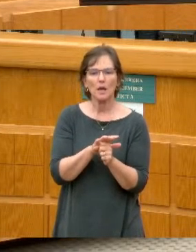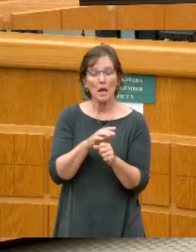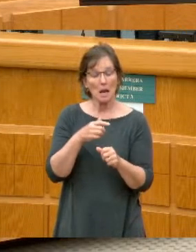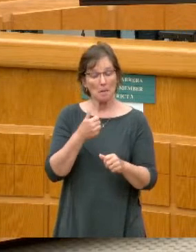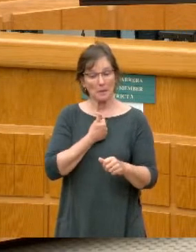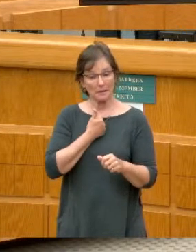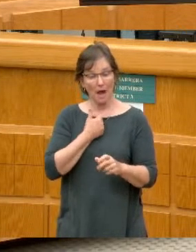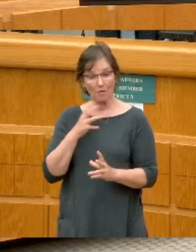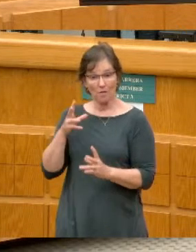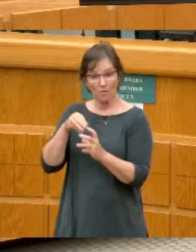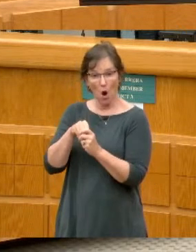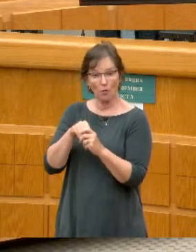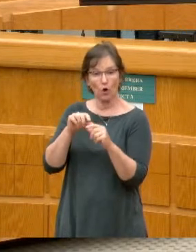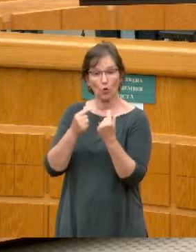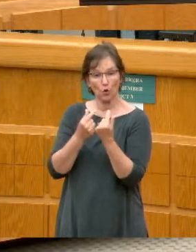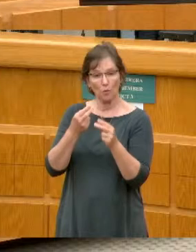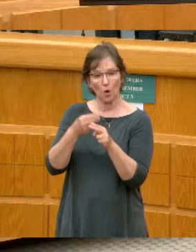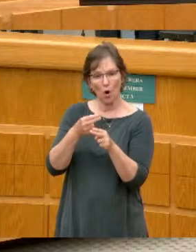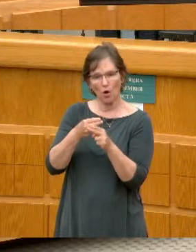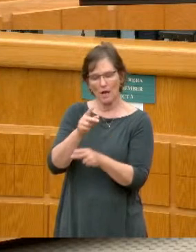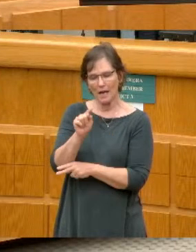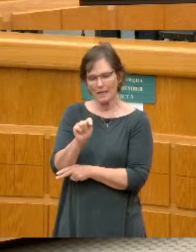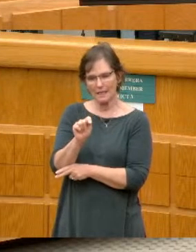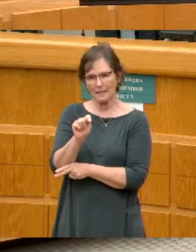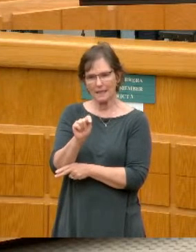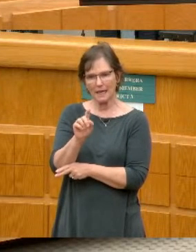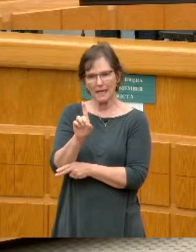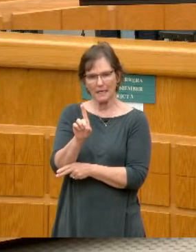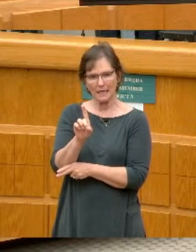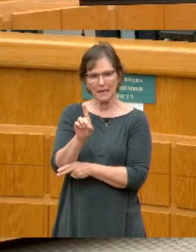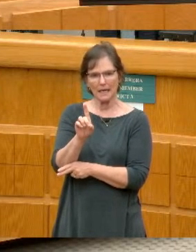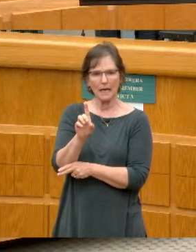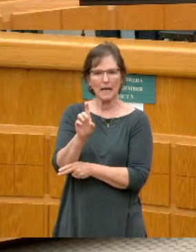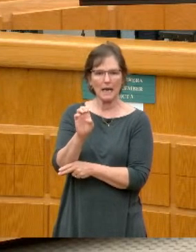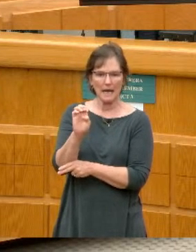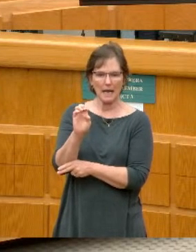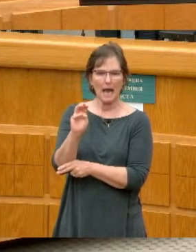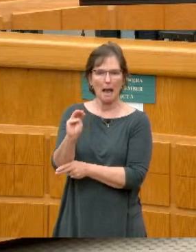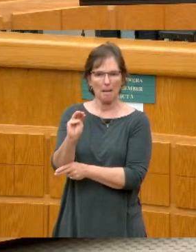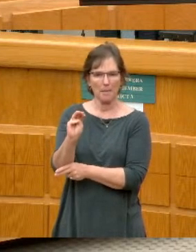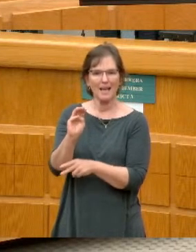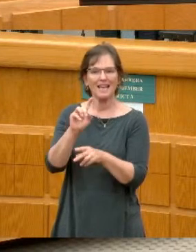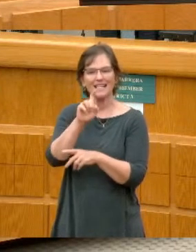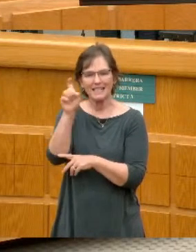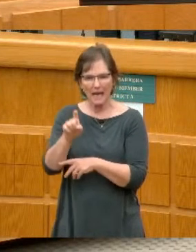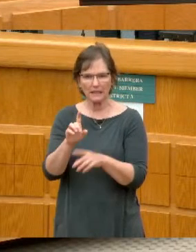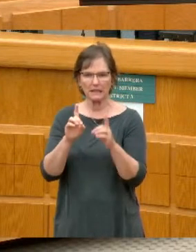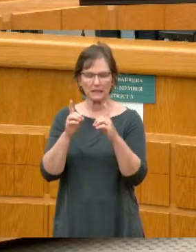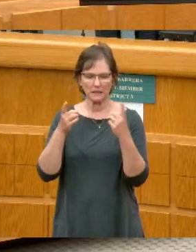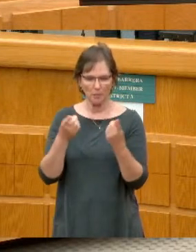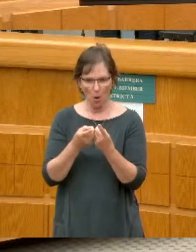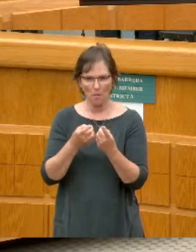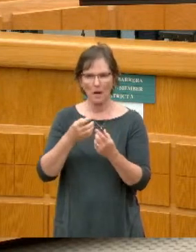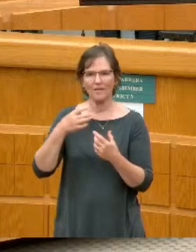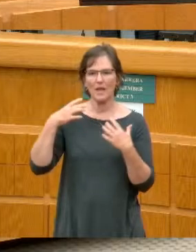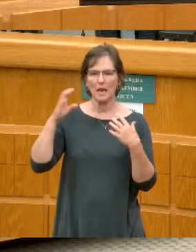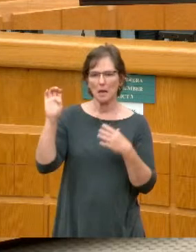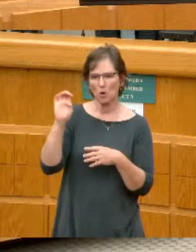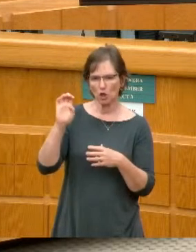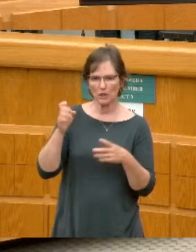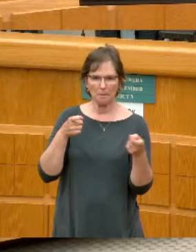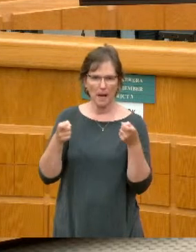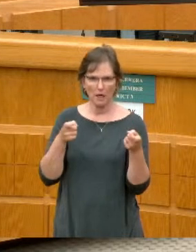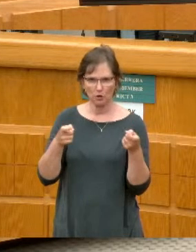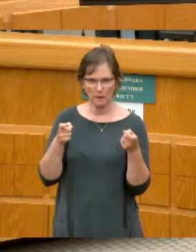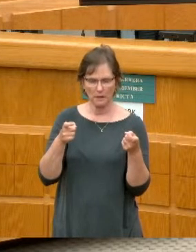allocation strategies. There's probably more information that you wanted, but I really think it's important, and I haven't seen you in a while, so I want to make sure that we get